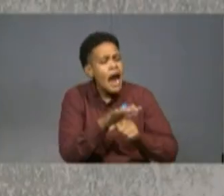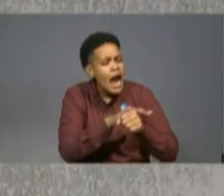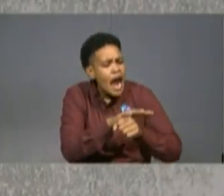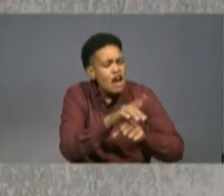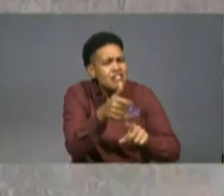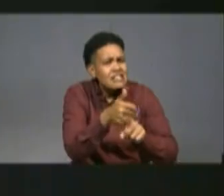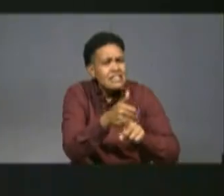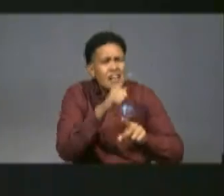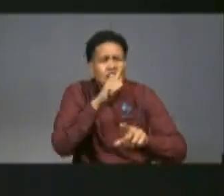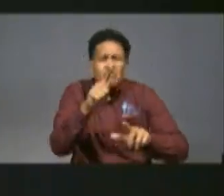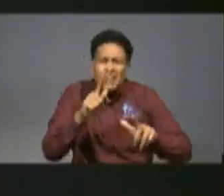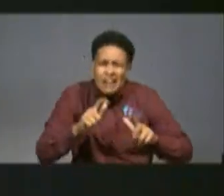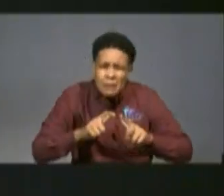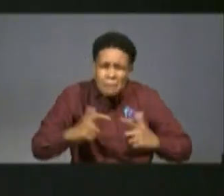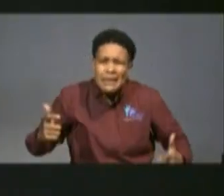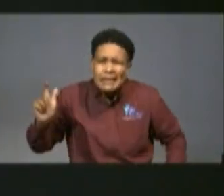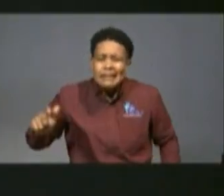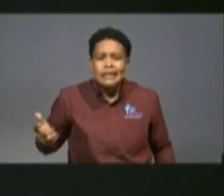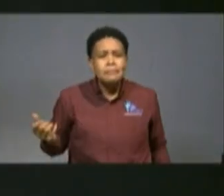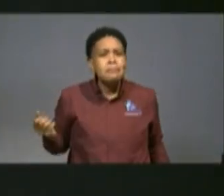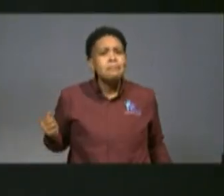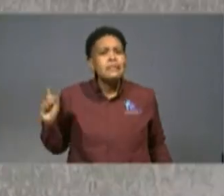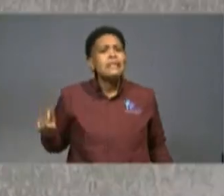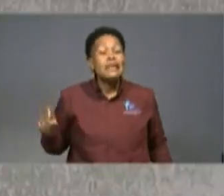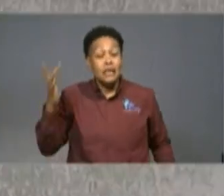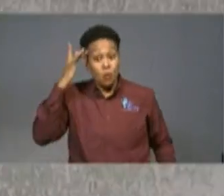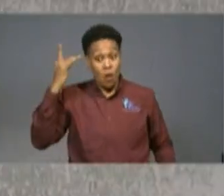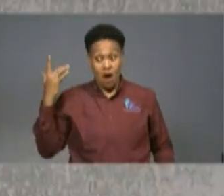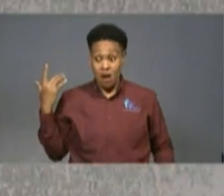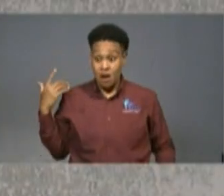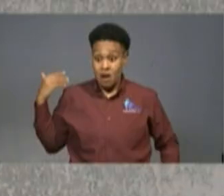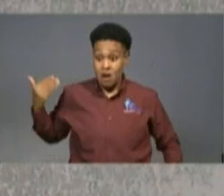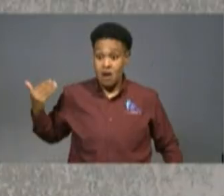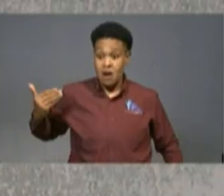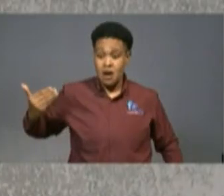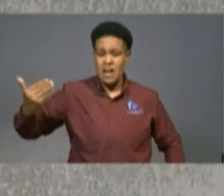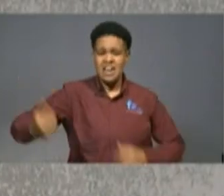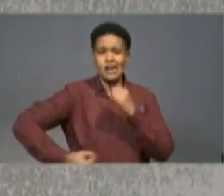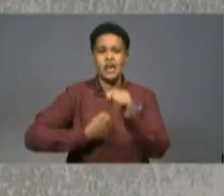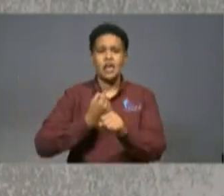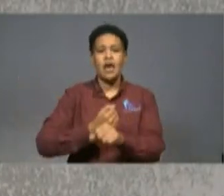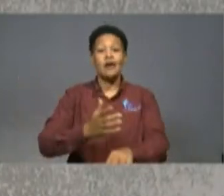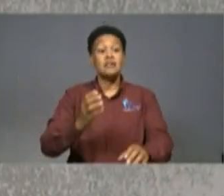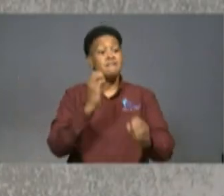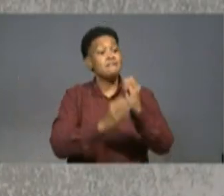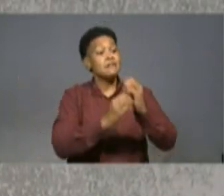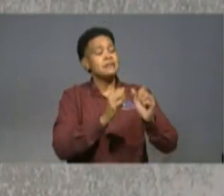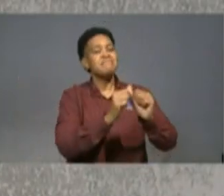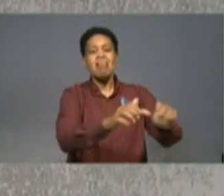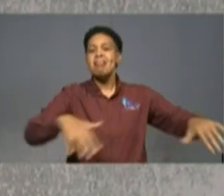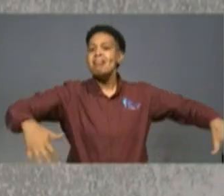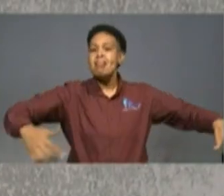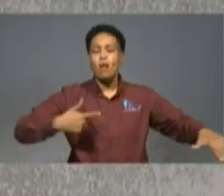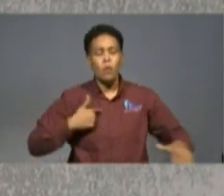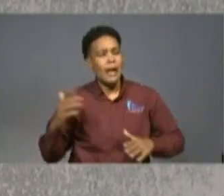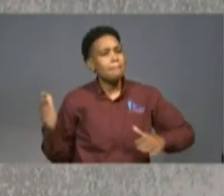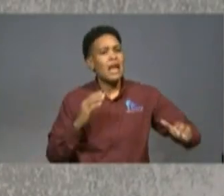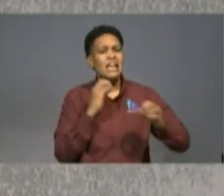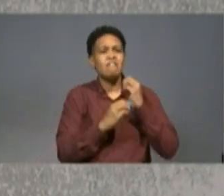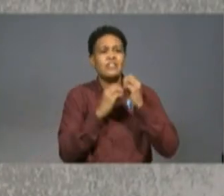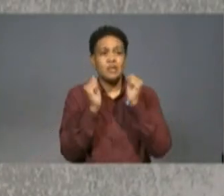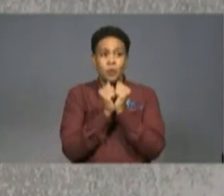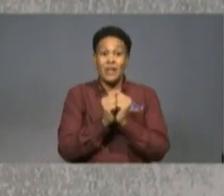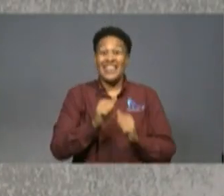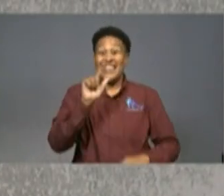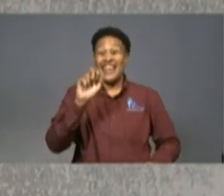is significant need. And that's because over the years, there's been a lack of maintenance, which we plan to fix with the Lengthman